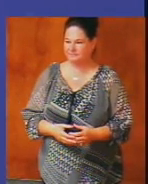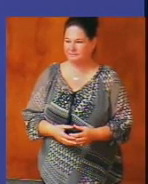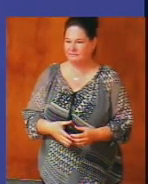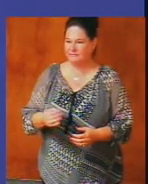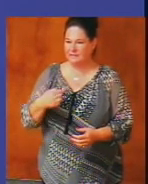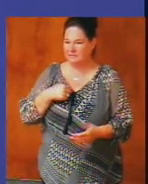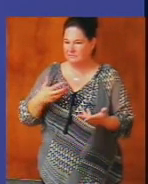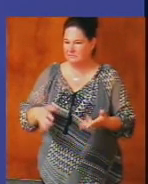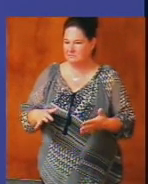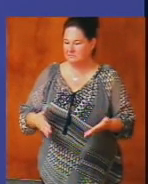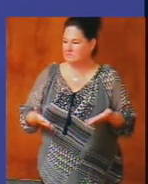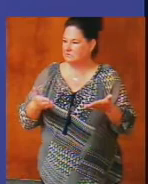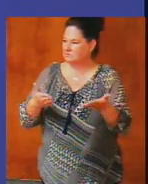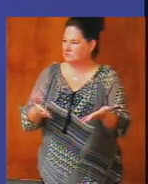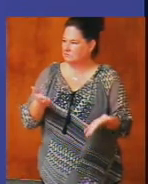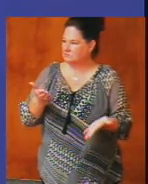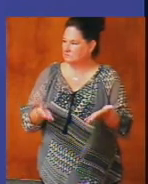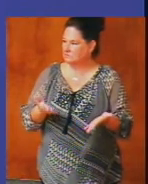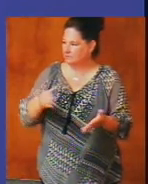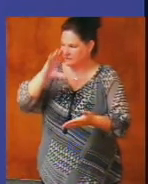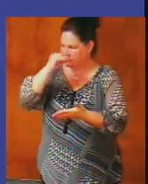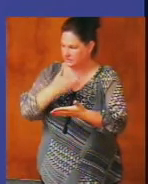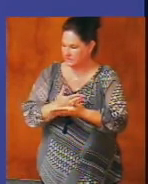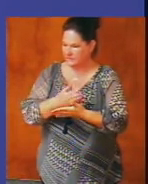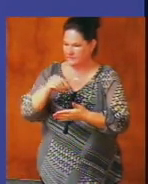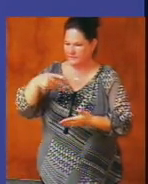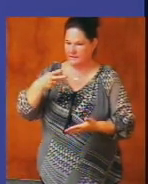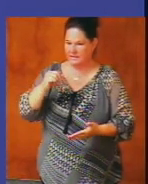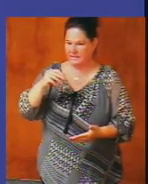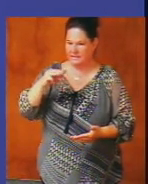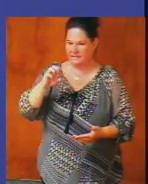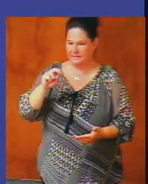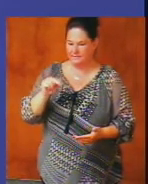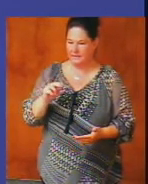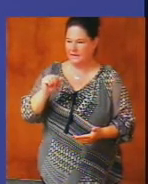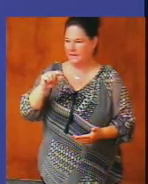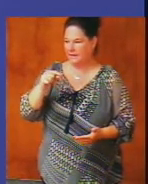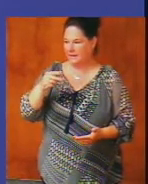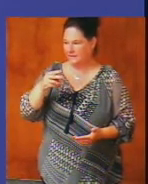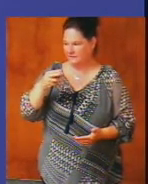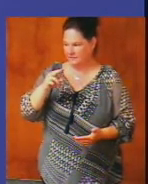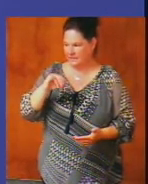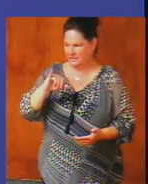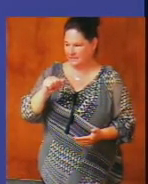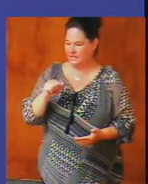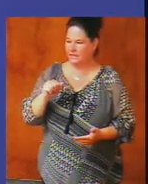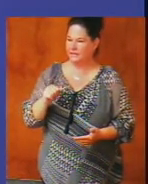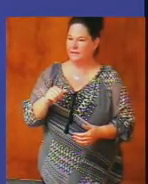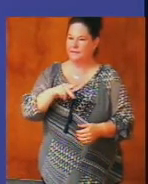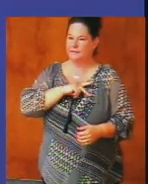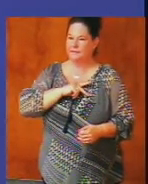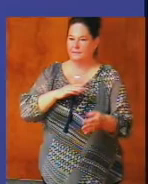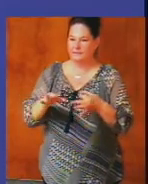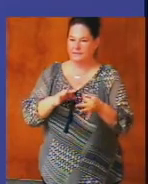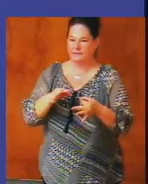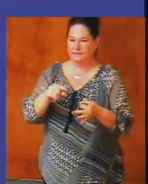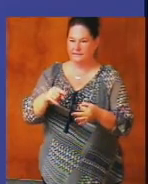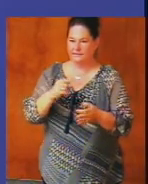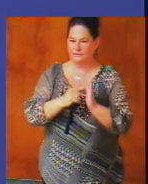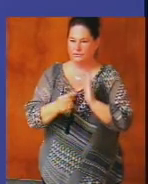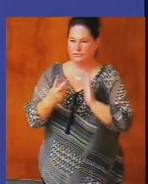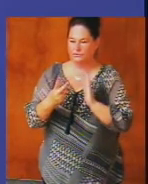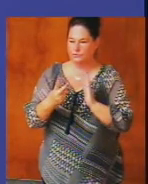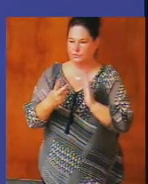And as I've already suggested, perhaps the son of Philemon and Apphia, Paul describes him in Philemon verse 2 as